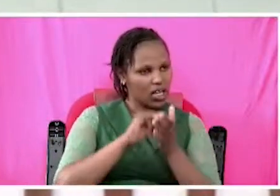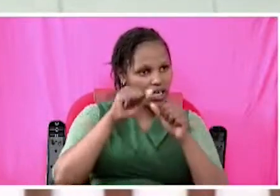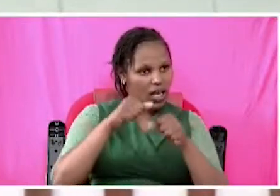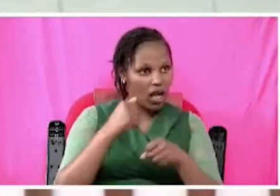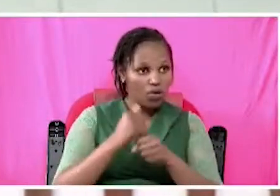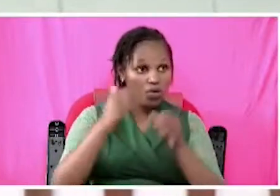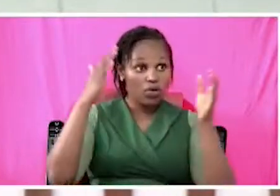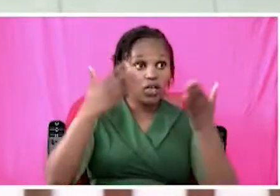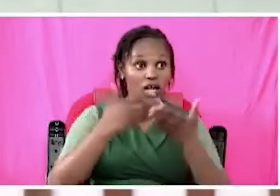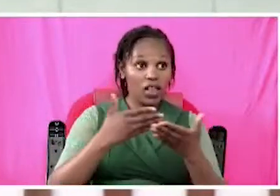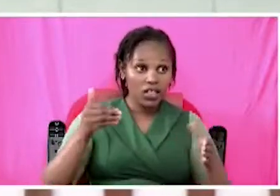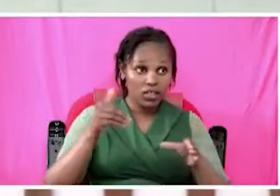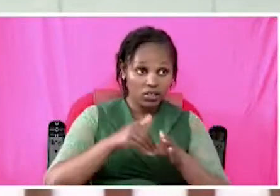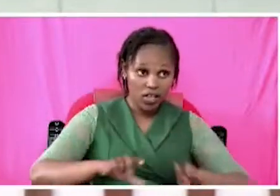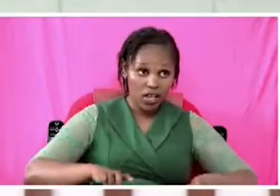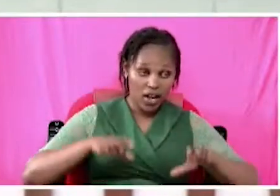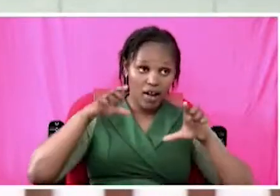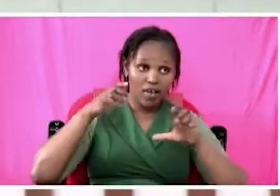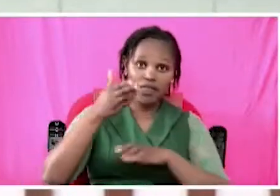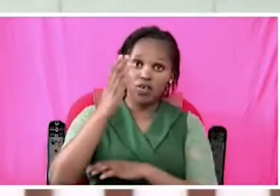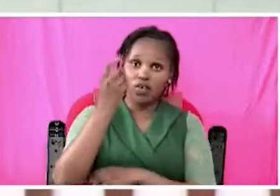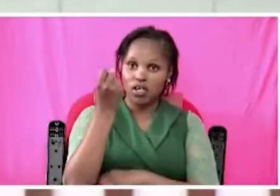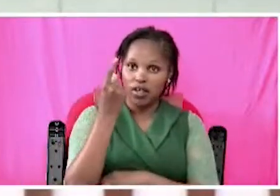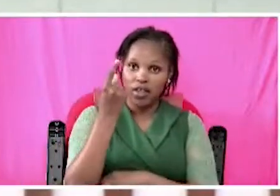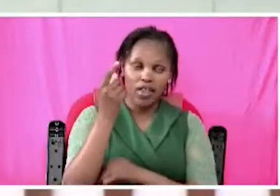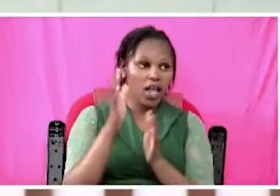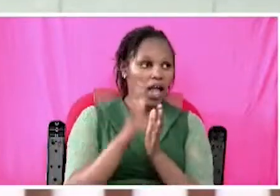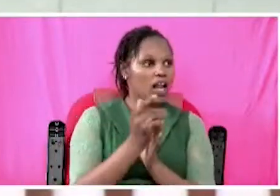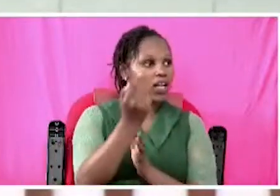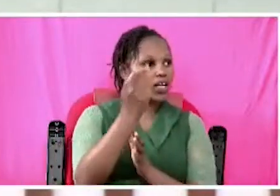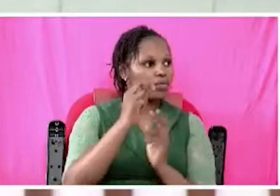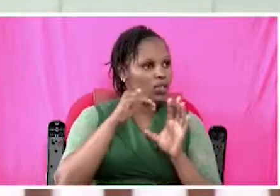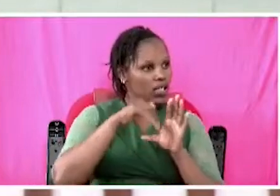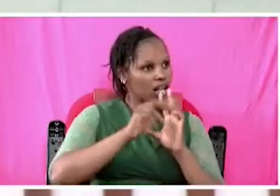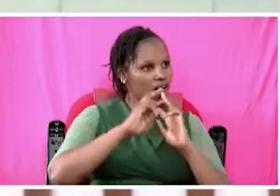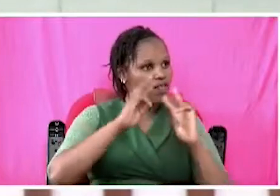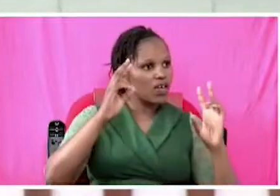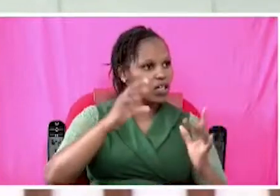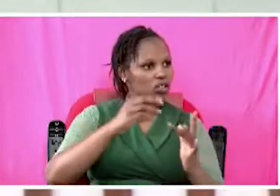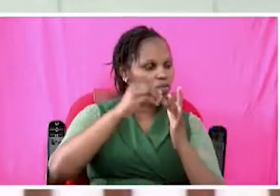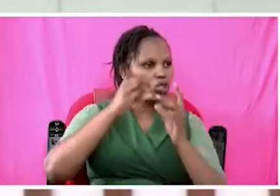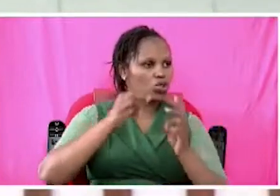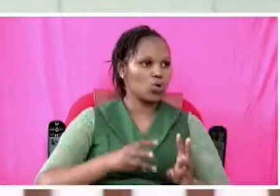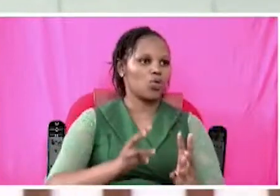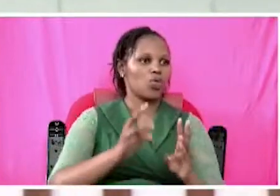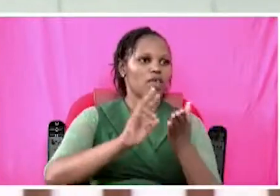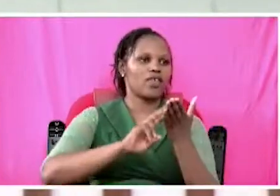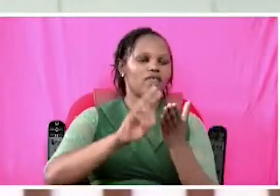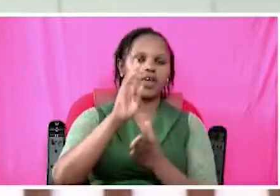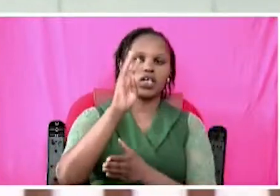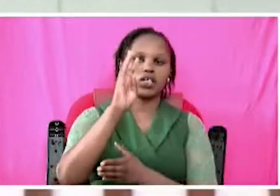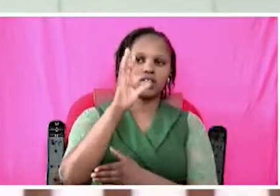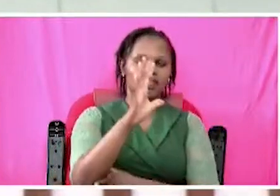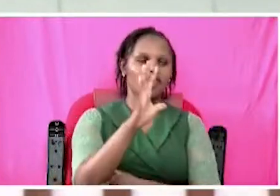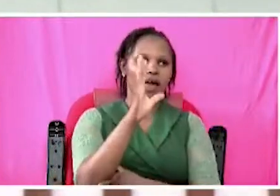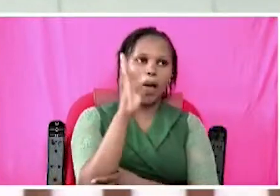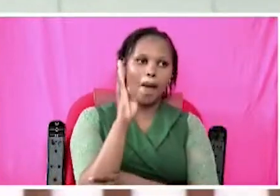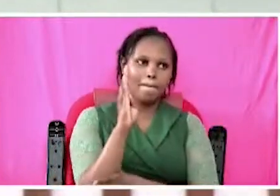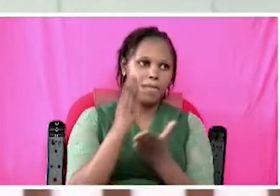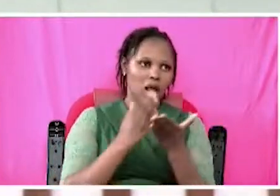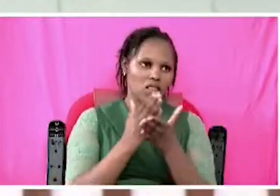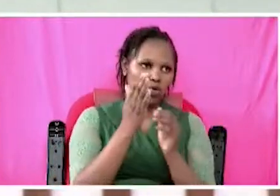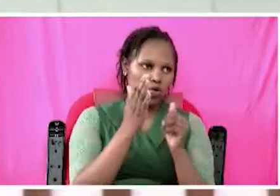God understands him and comes in a very special way. Look at verses 5b and 9 through 9a. It